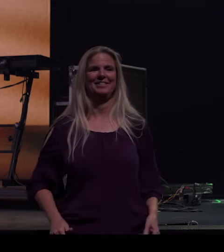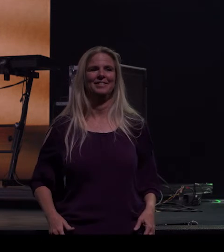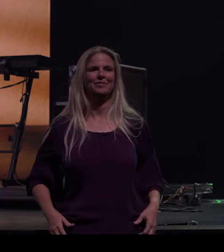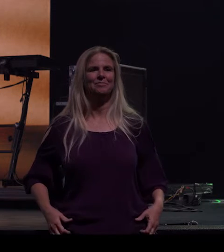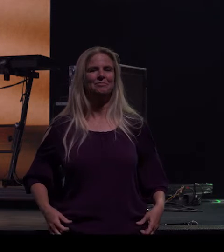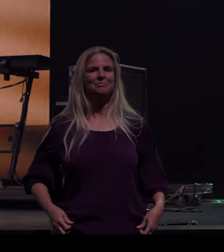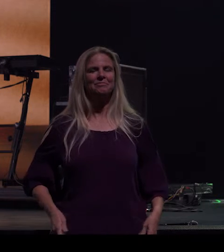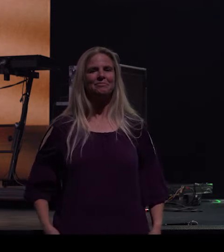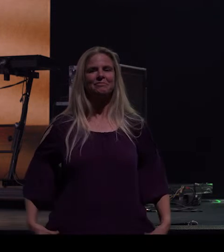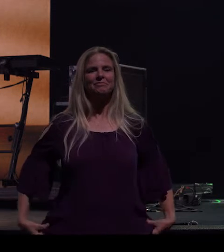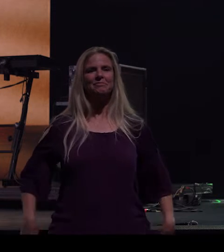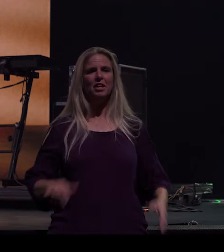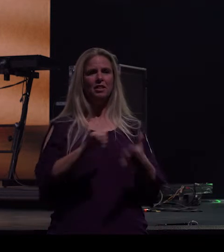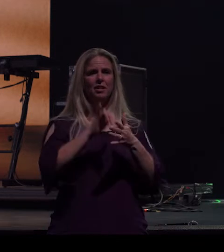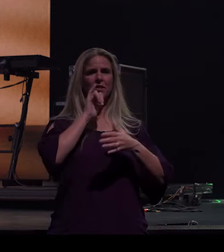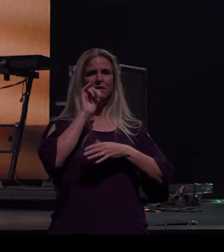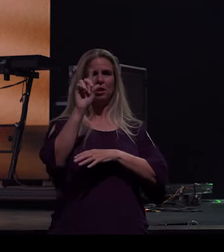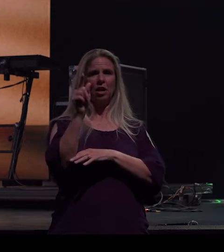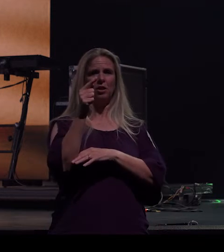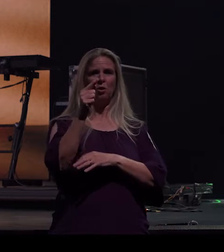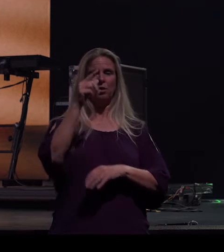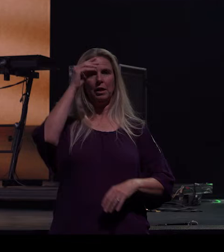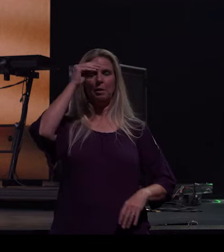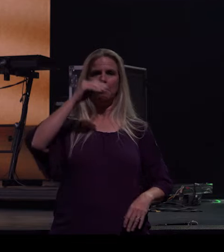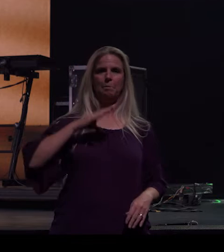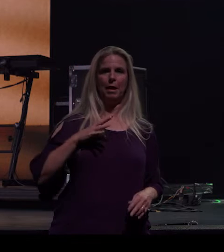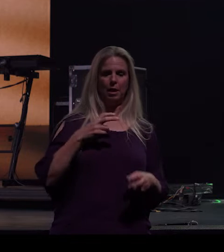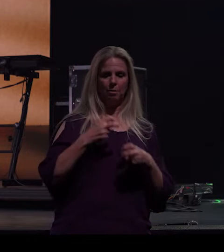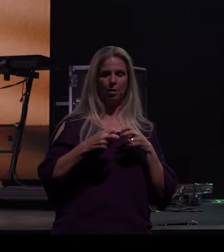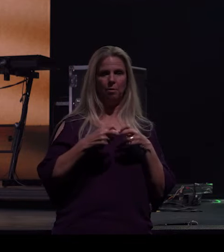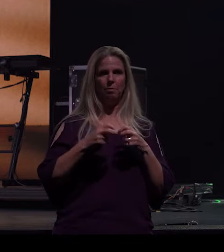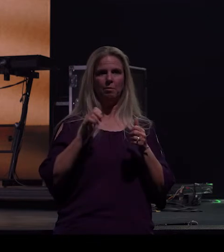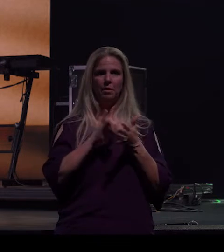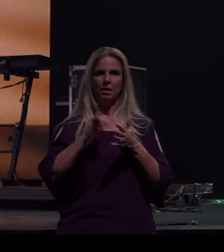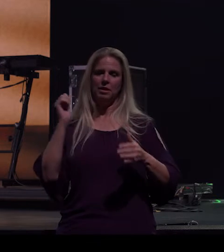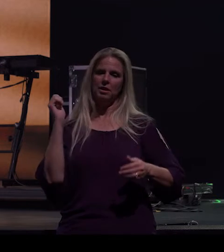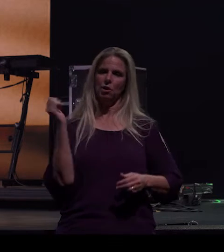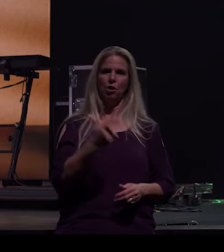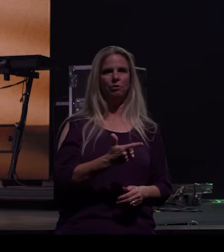Hey, this isn't a male problem, though. It's an everybody problem, right?